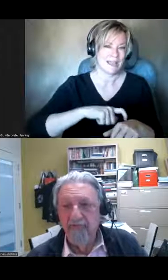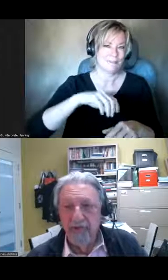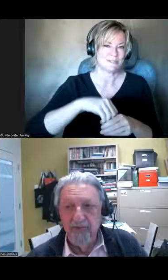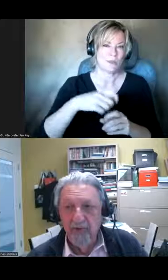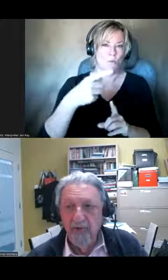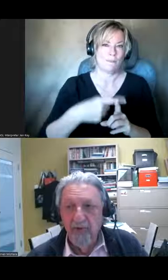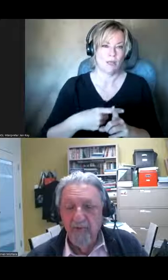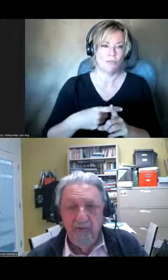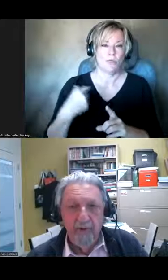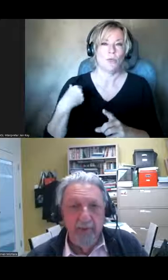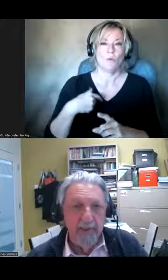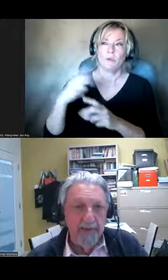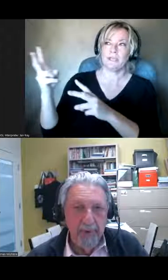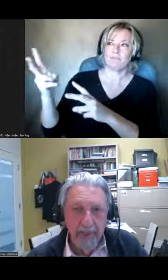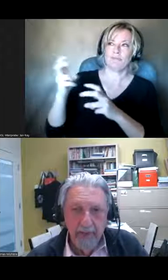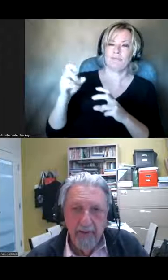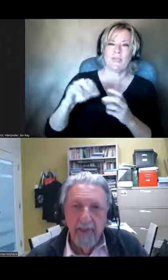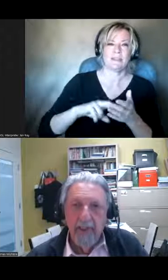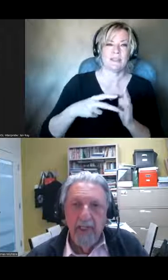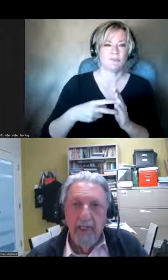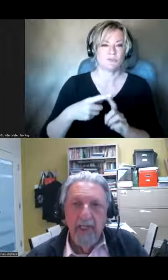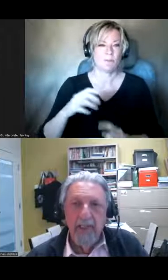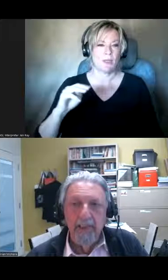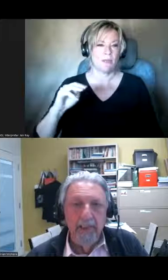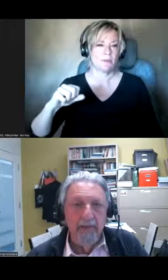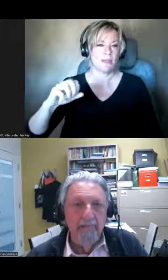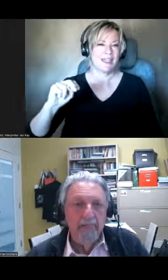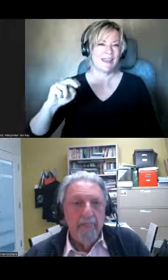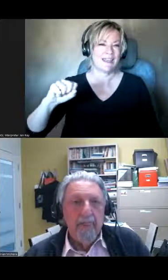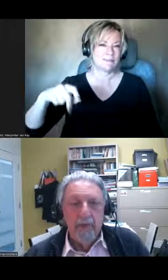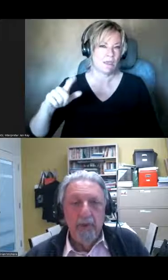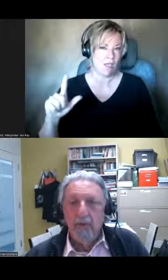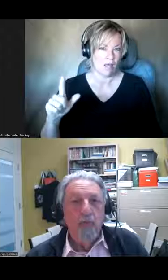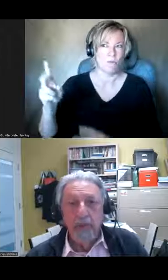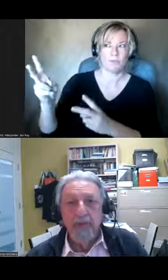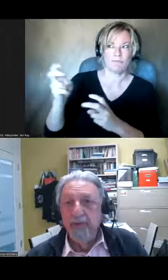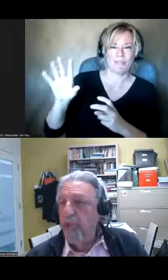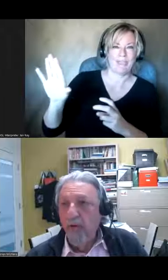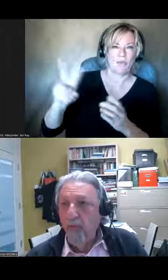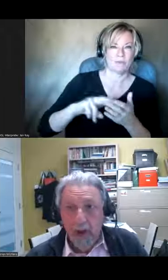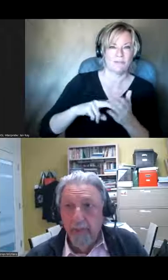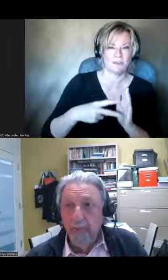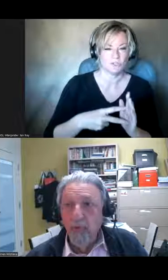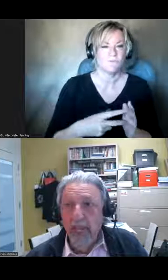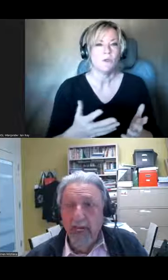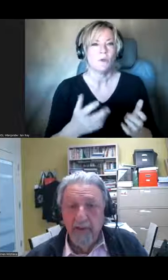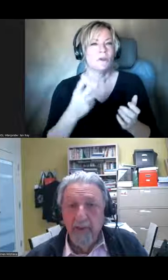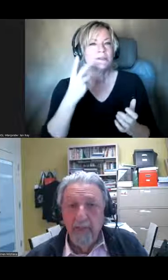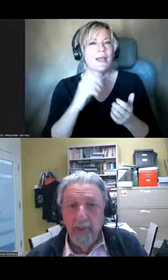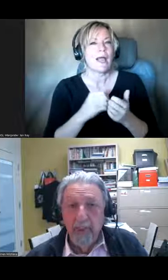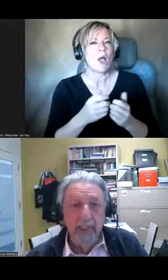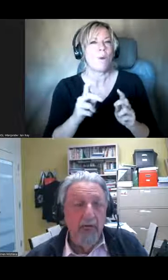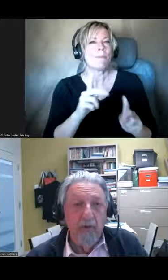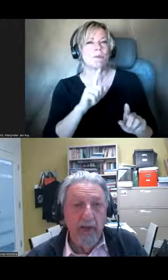this definition from NSPL, and we wanted to see how people react